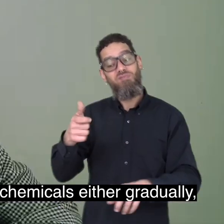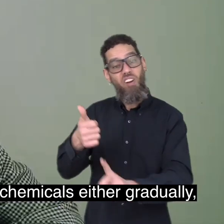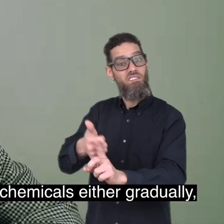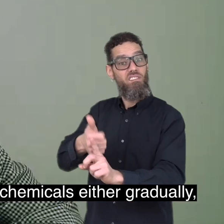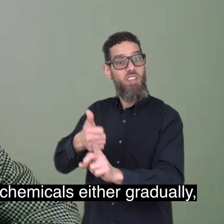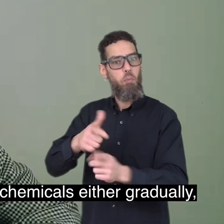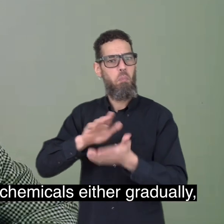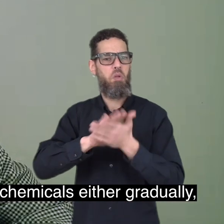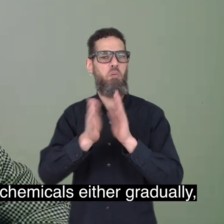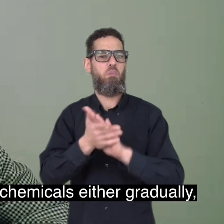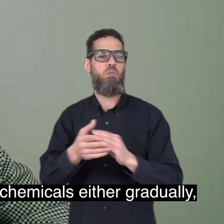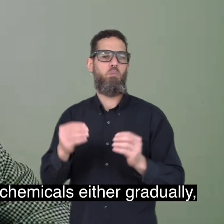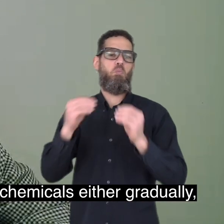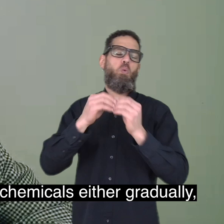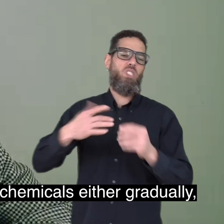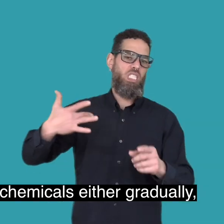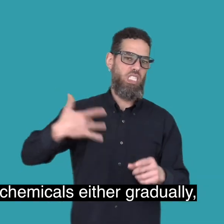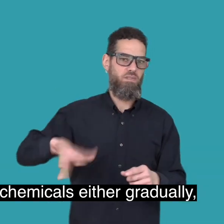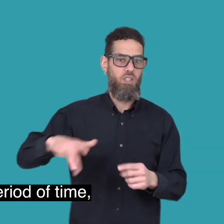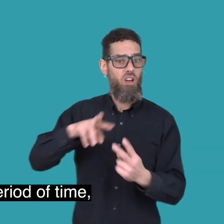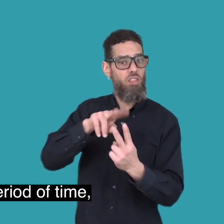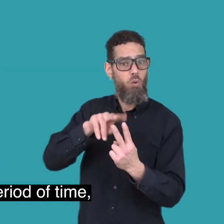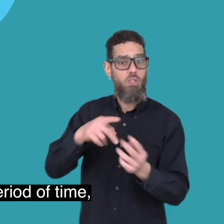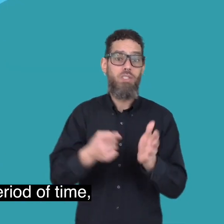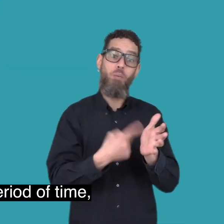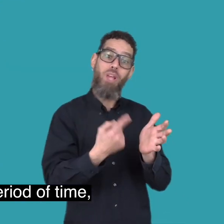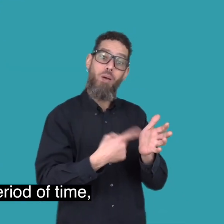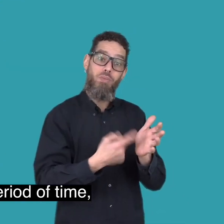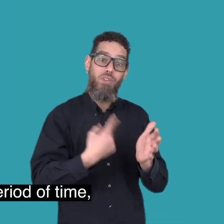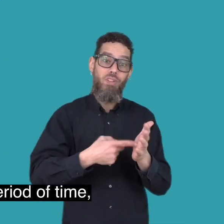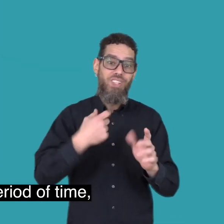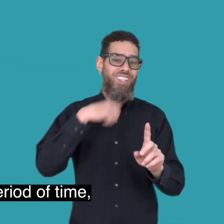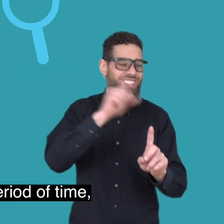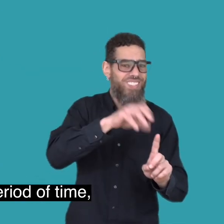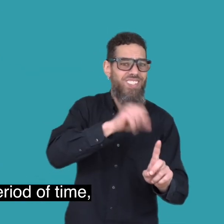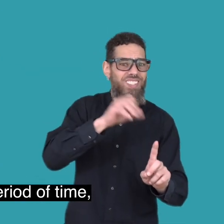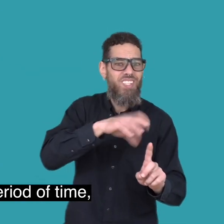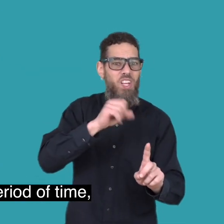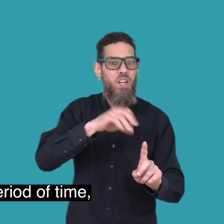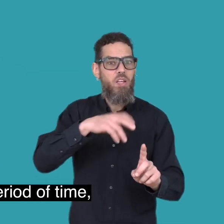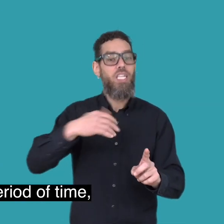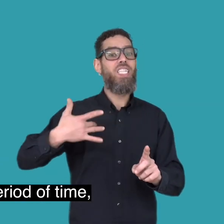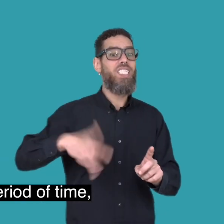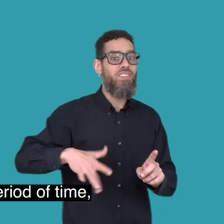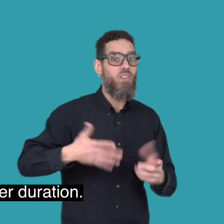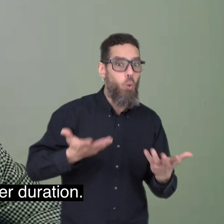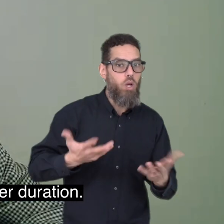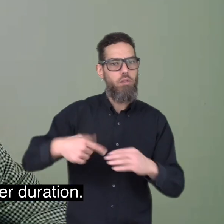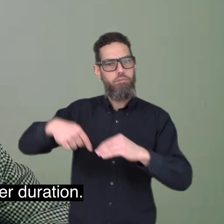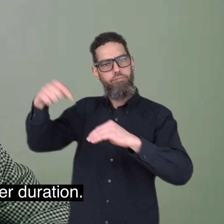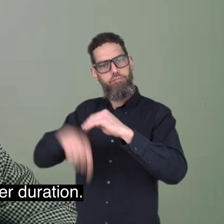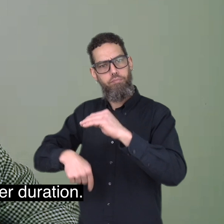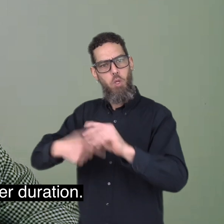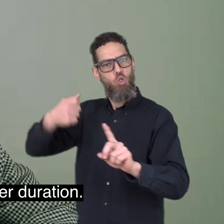developed sensitivity to these chemicals, either gradually from many repeated exposures over a long period of time, or from